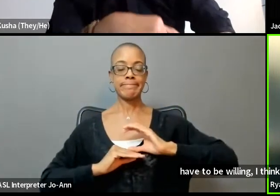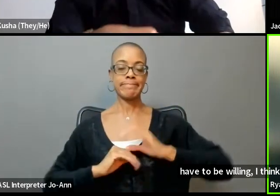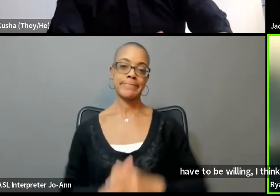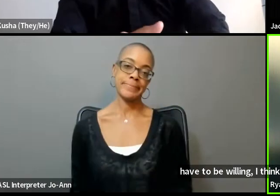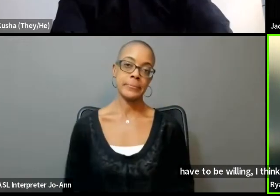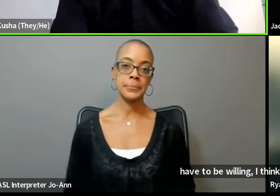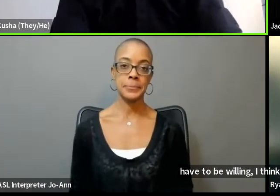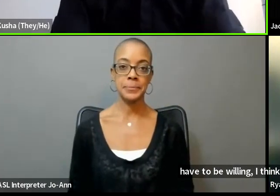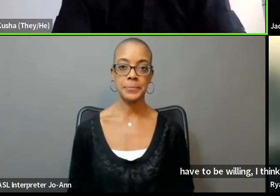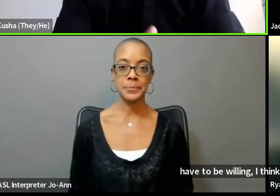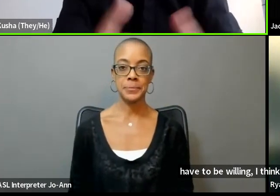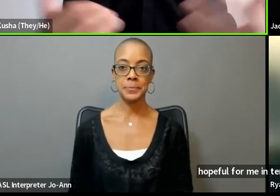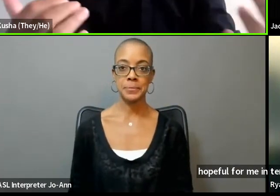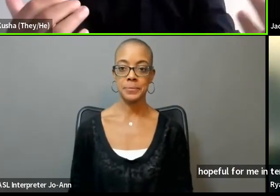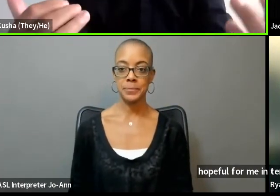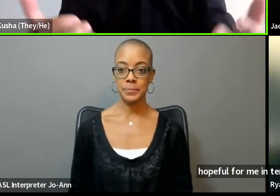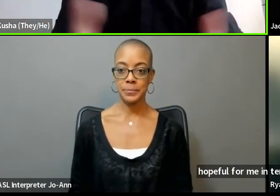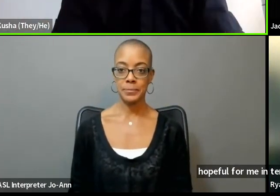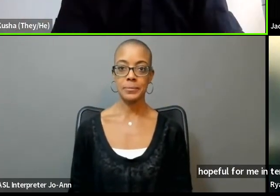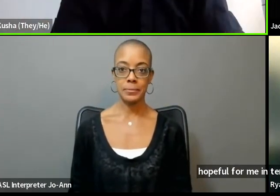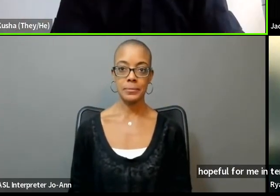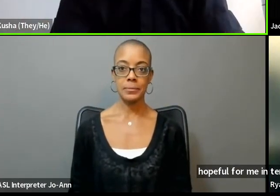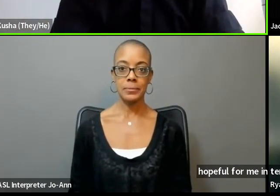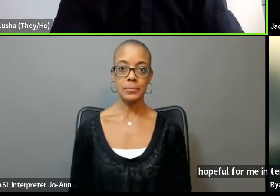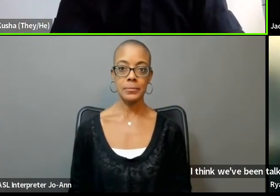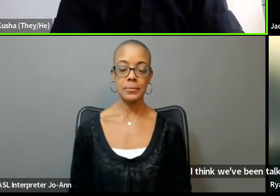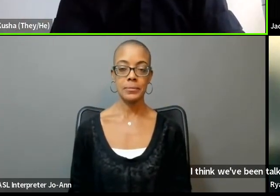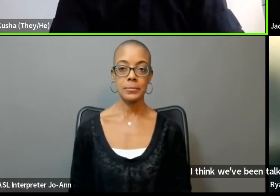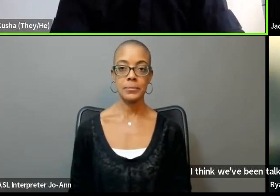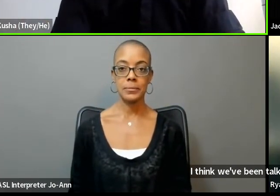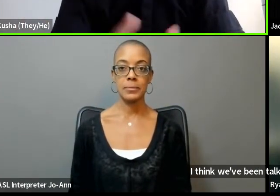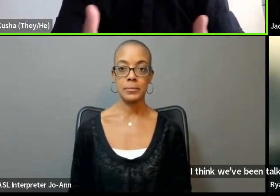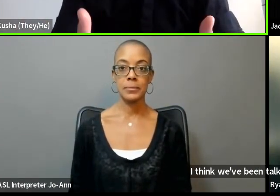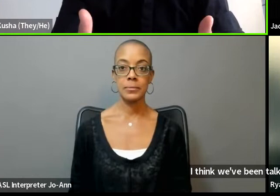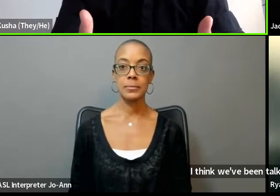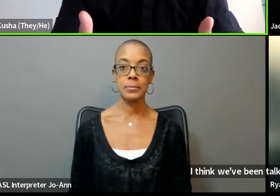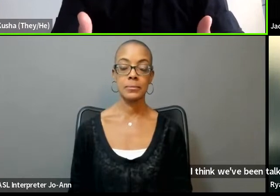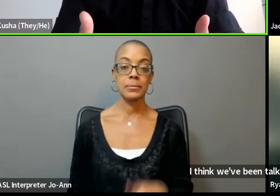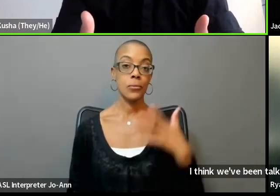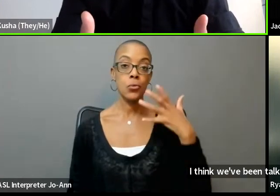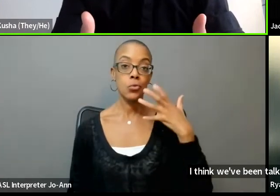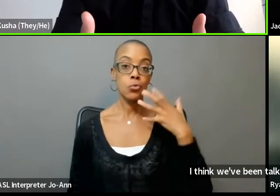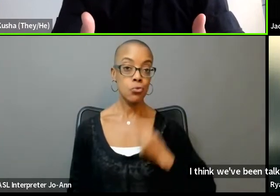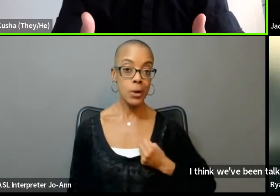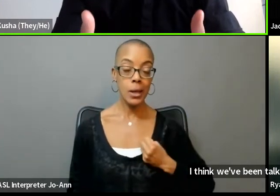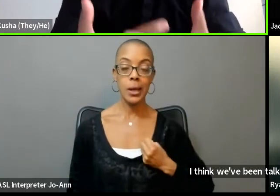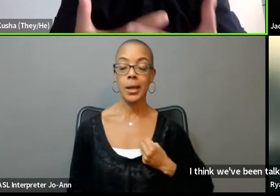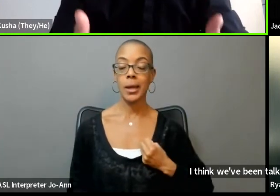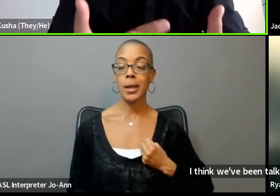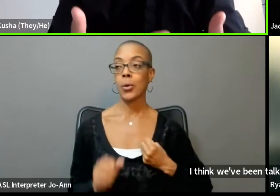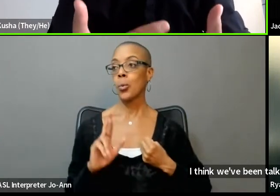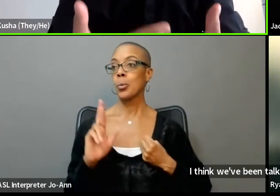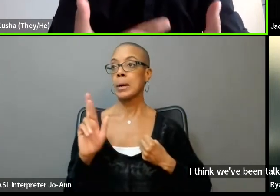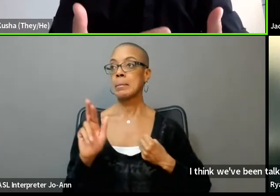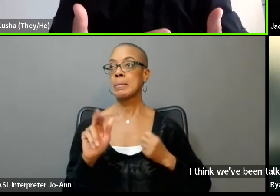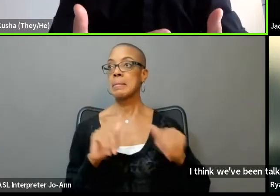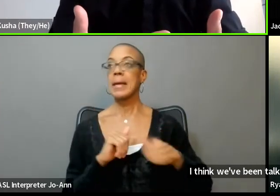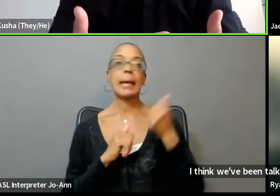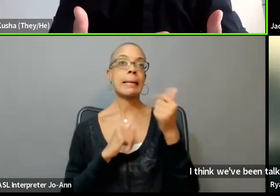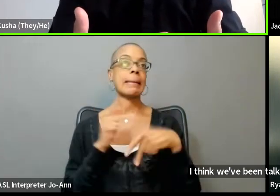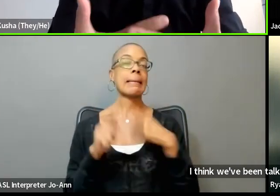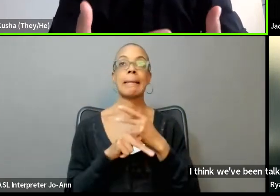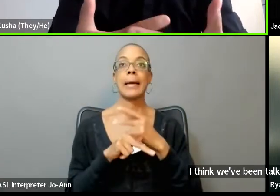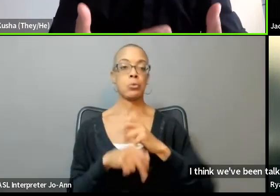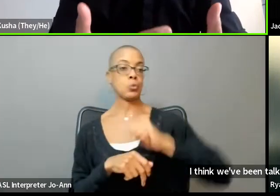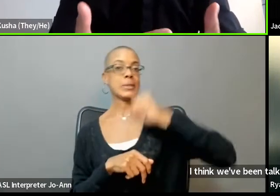today. Right. And of course, like, you know, drag or any kind of resistance in that